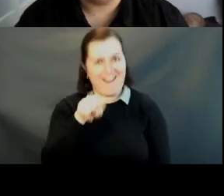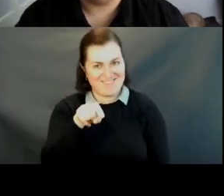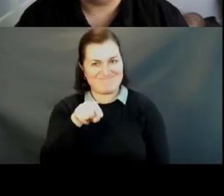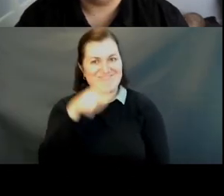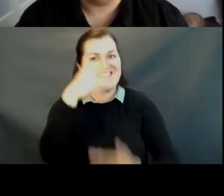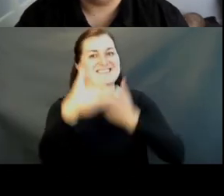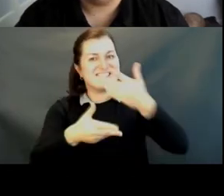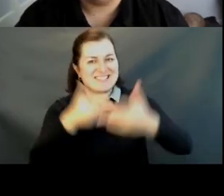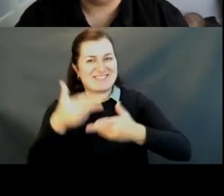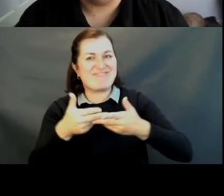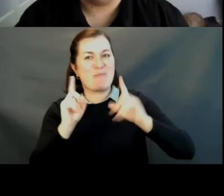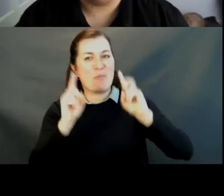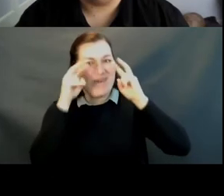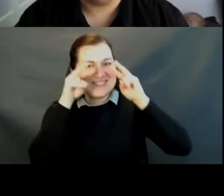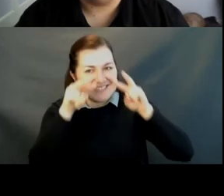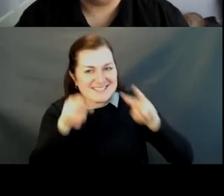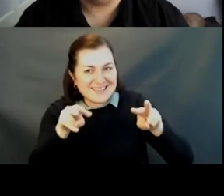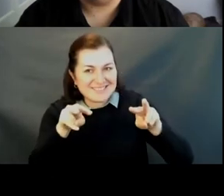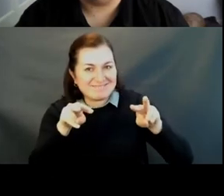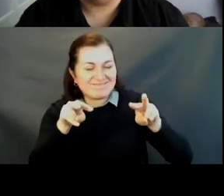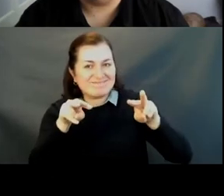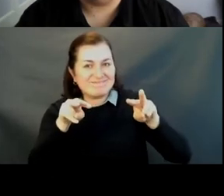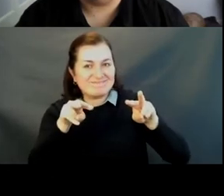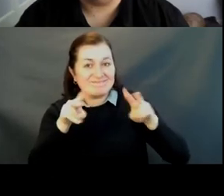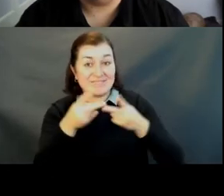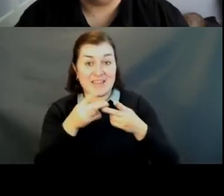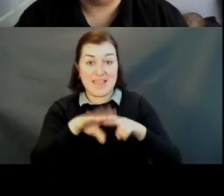the show, then you can